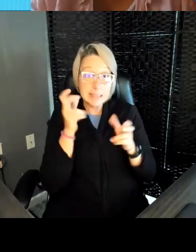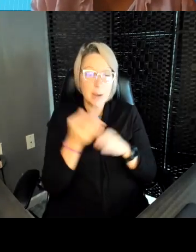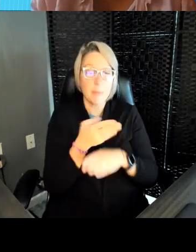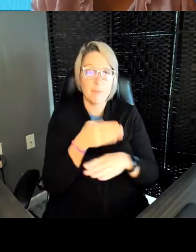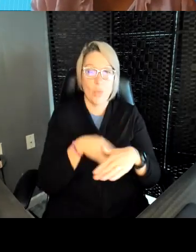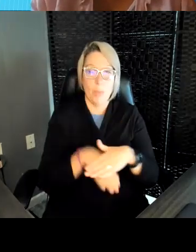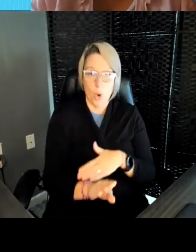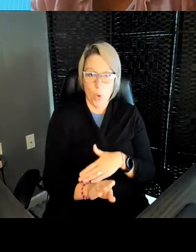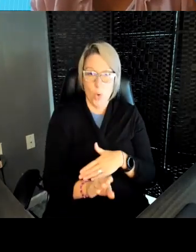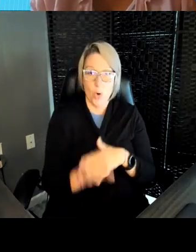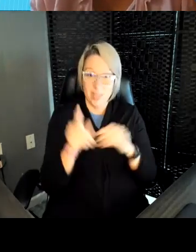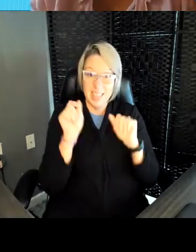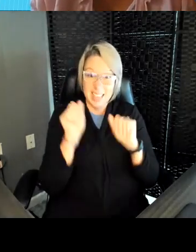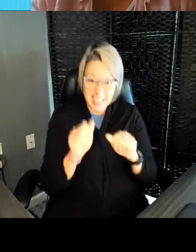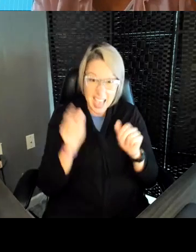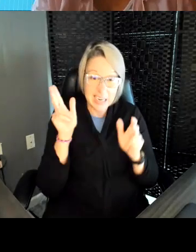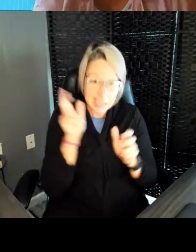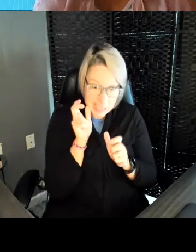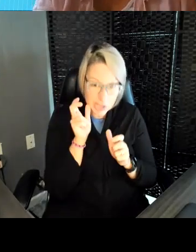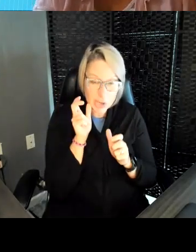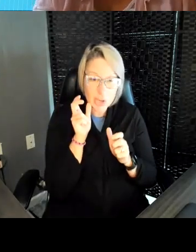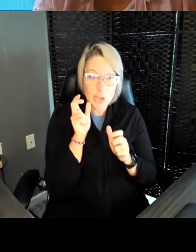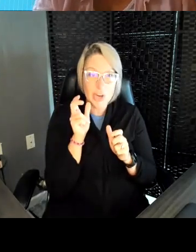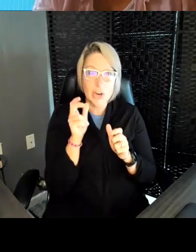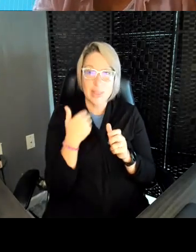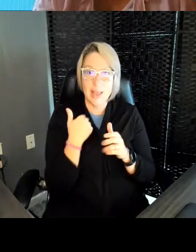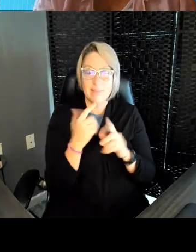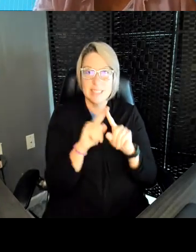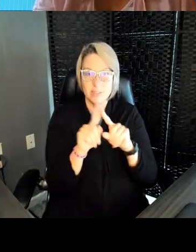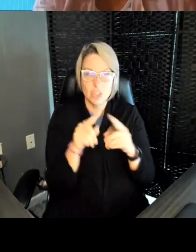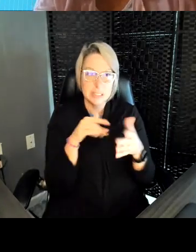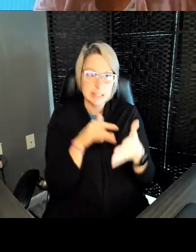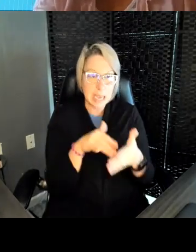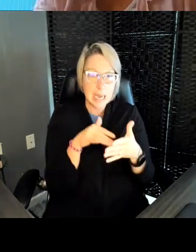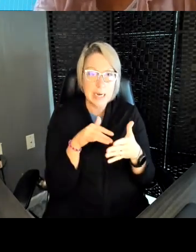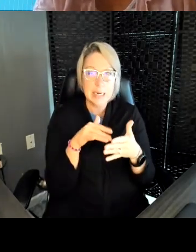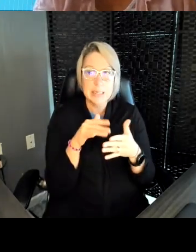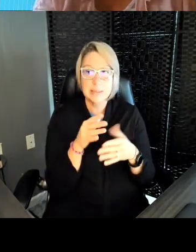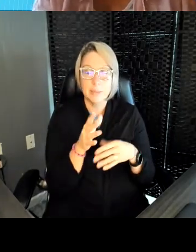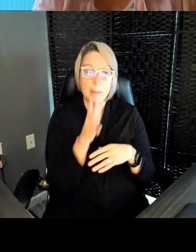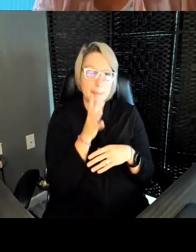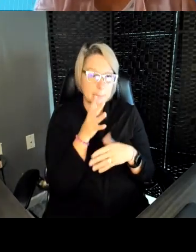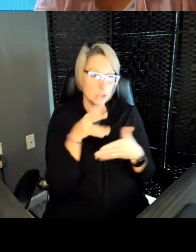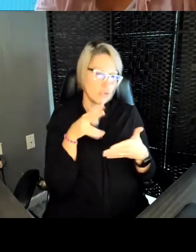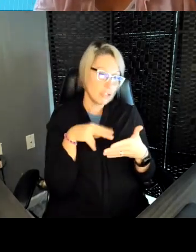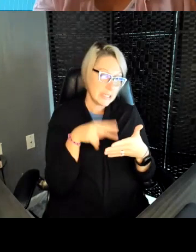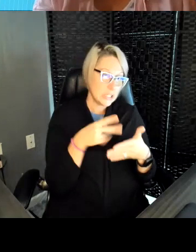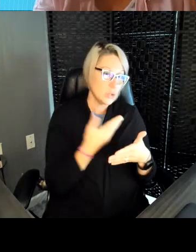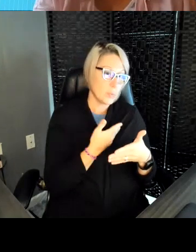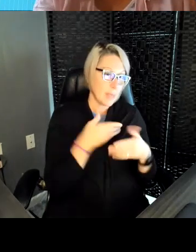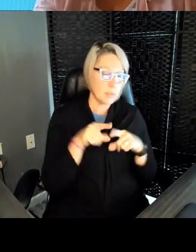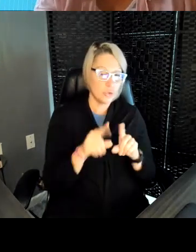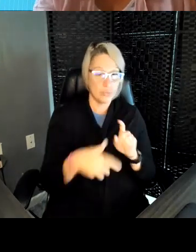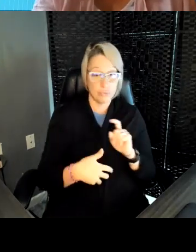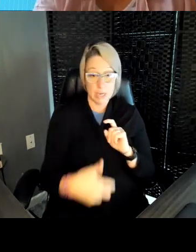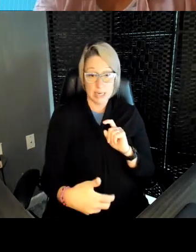have the capacity to hear. They've done some pretty sweet little studies about mamas who are reading to their babies while they're pregnant, and